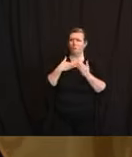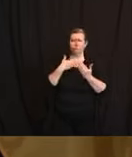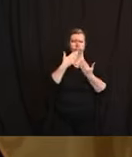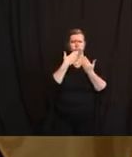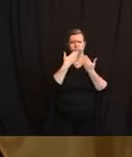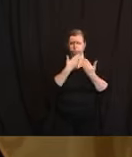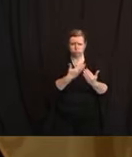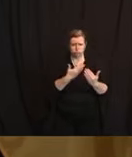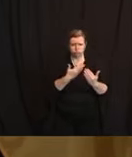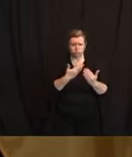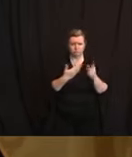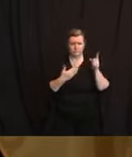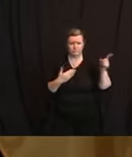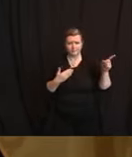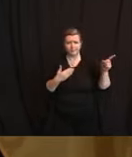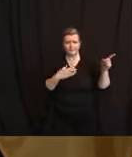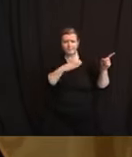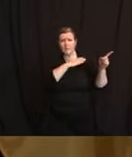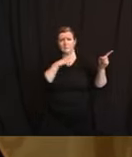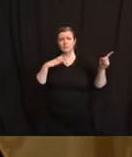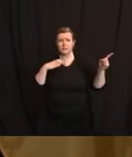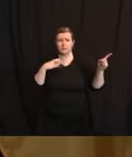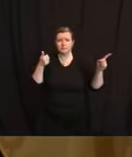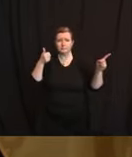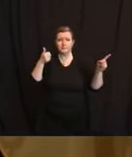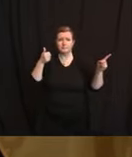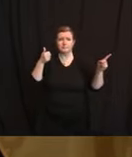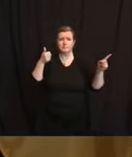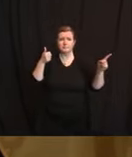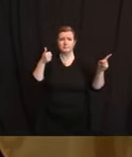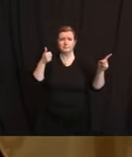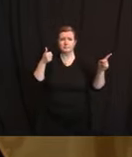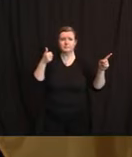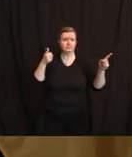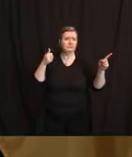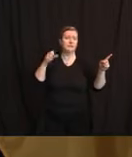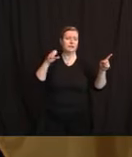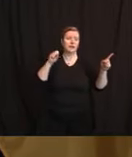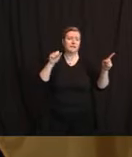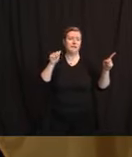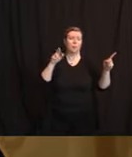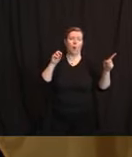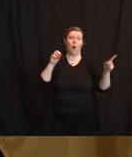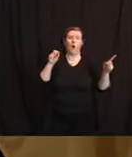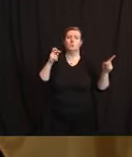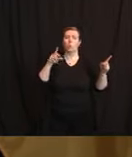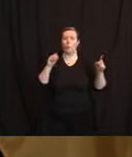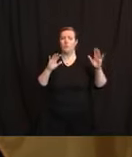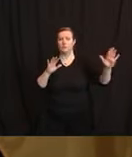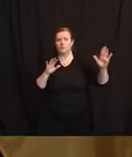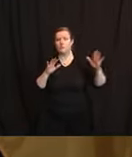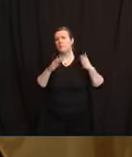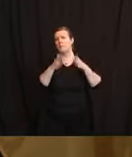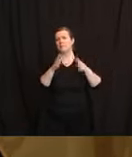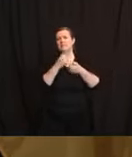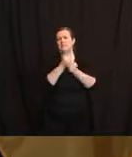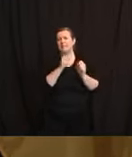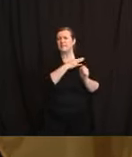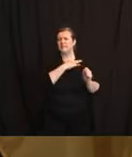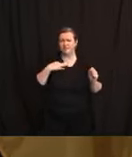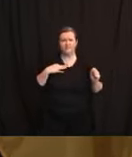here today, Commissioner Asaro Angelos has in Department of Labor public safety staff who are responsible for